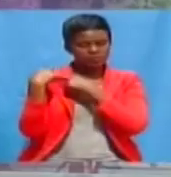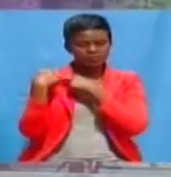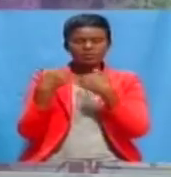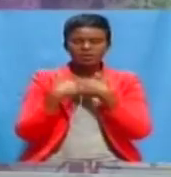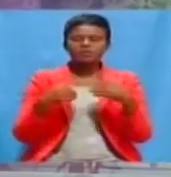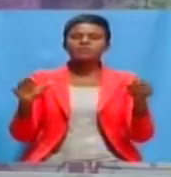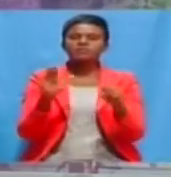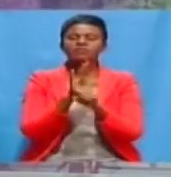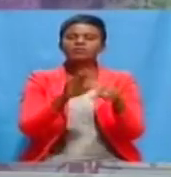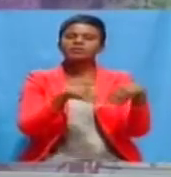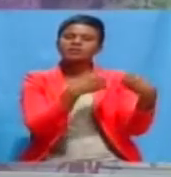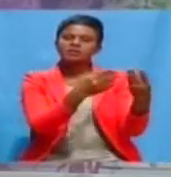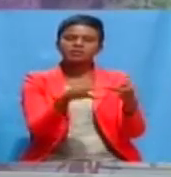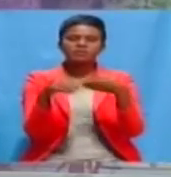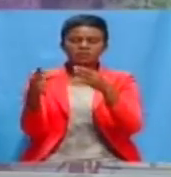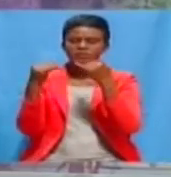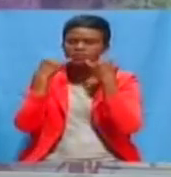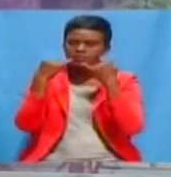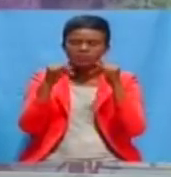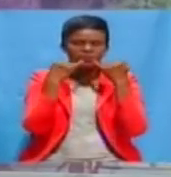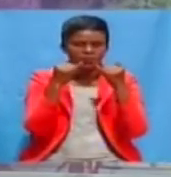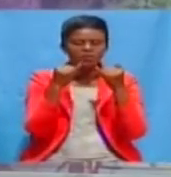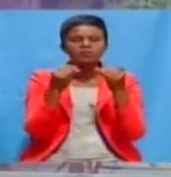to disseminate or facilitate the information chain